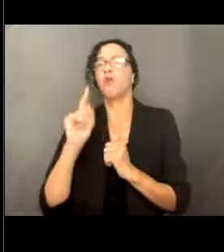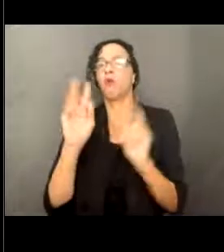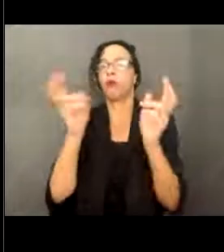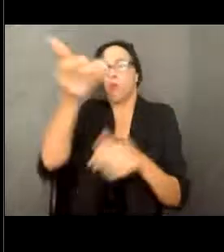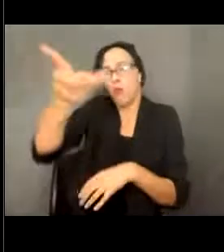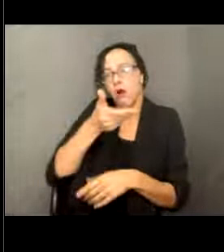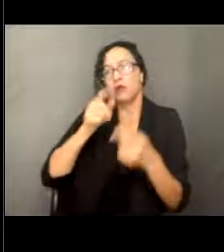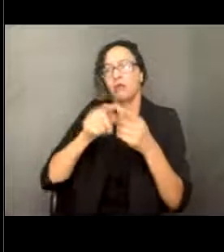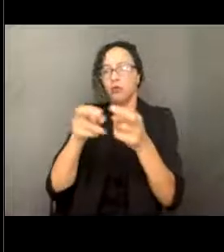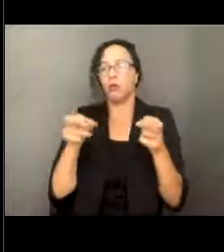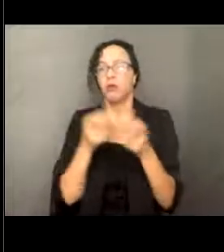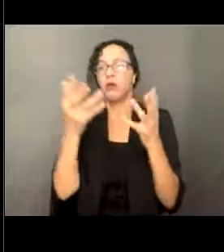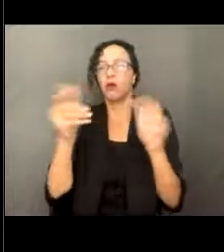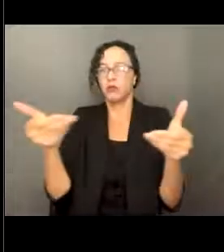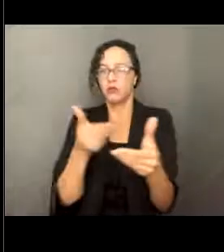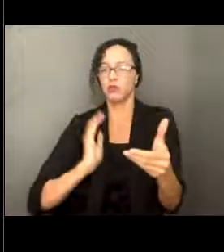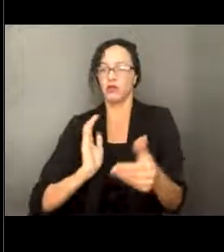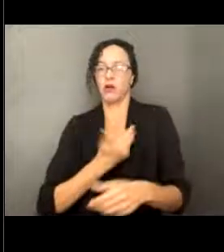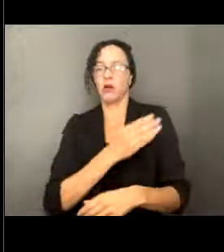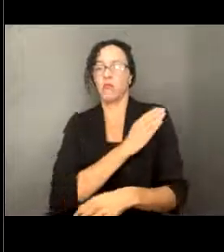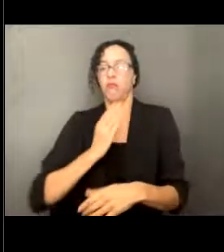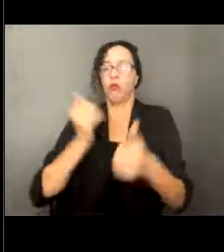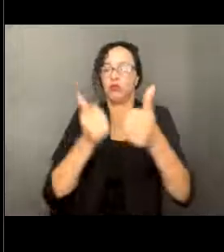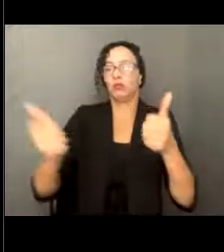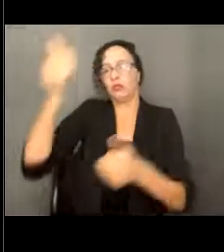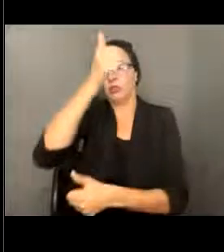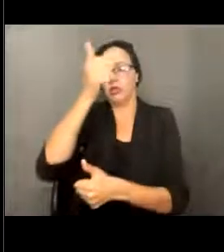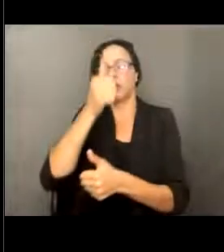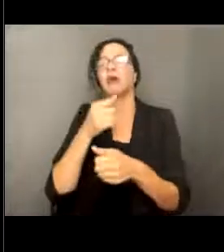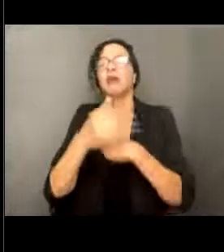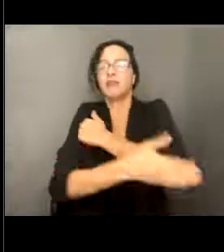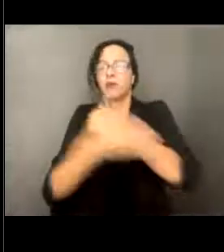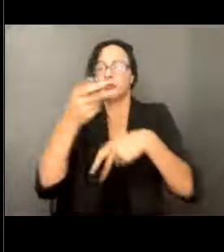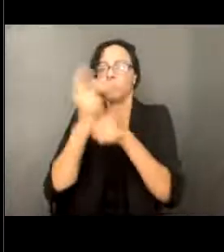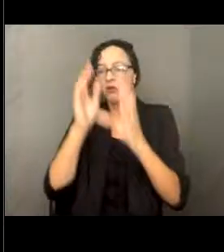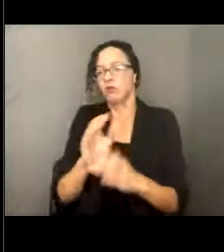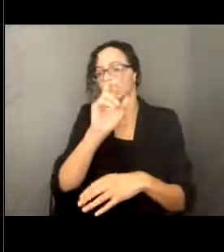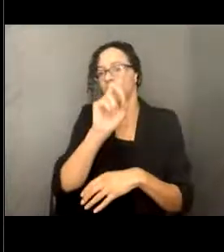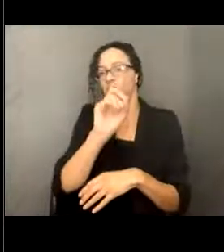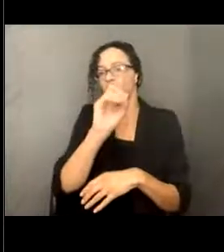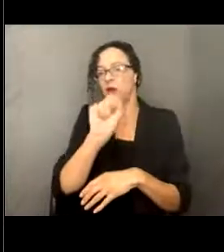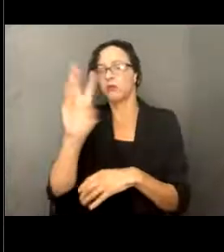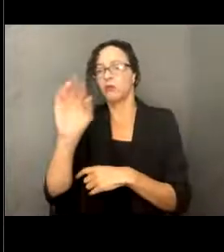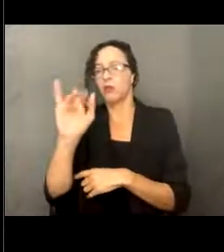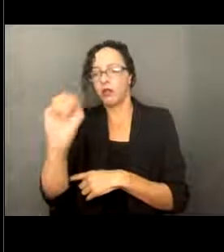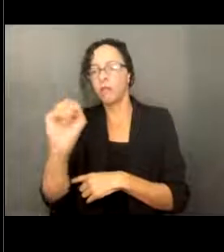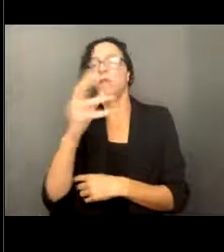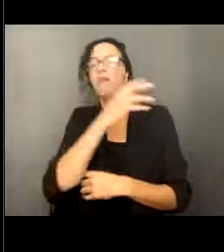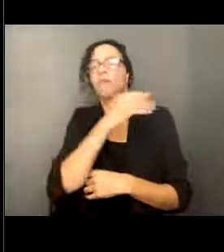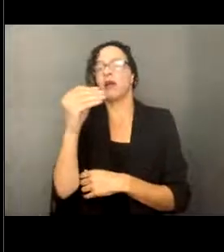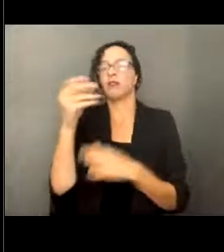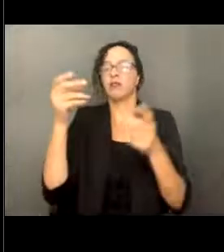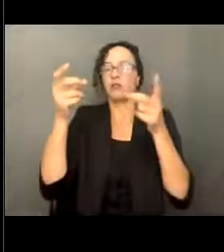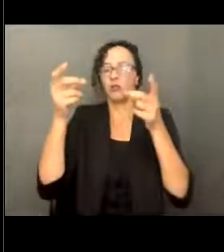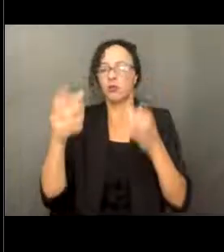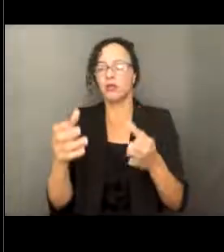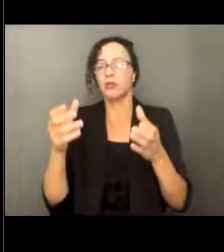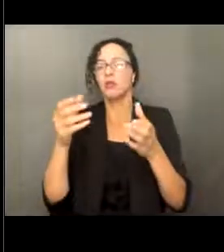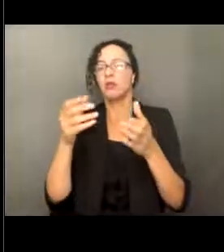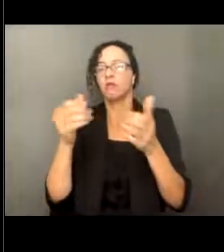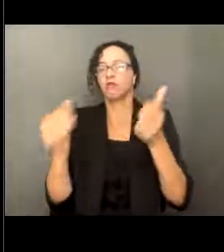board chair, County Supervisor Doss Williams, and our other SBCAG director and the Santa Barbara Mayor, Randy Rouse. So